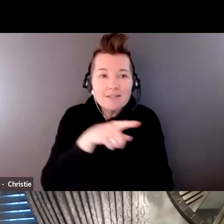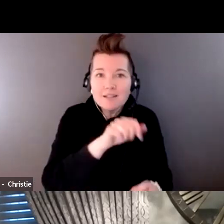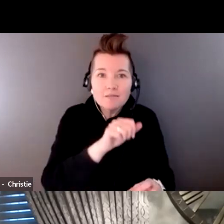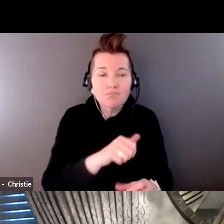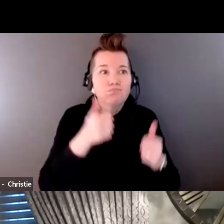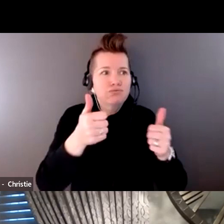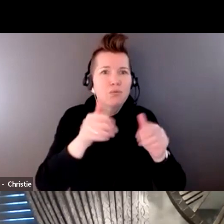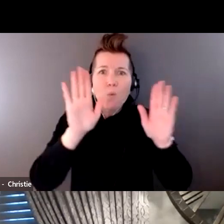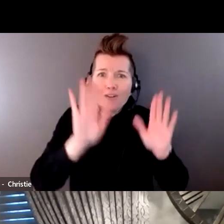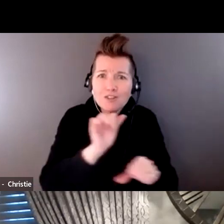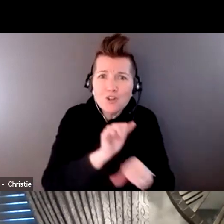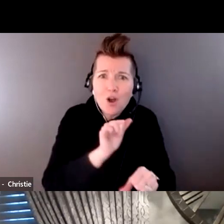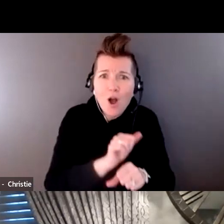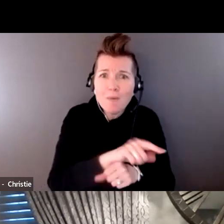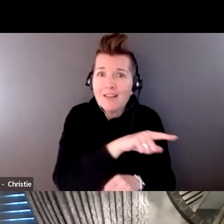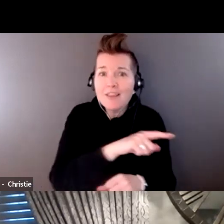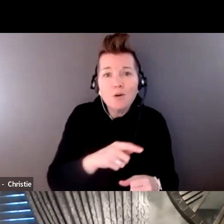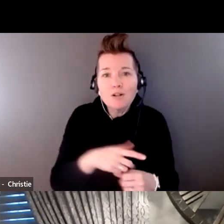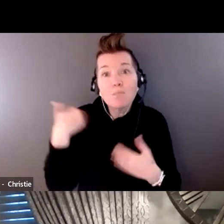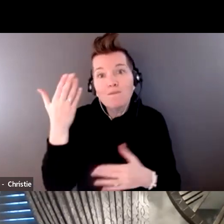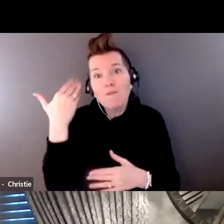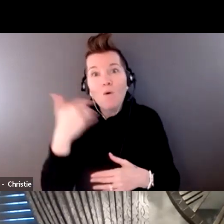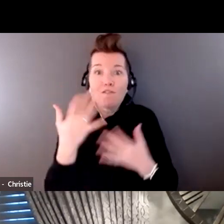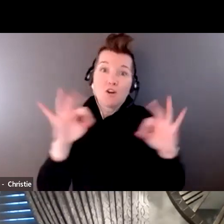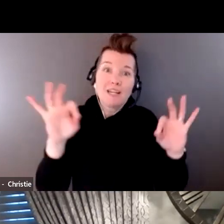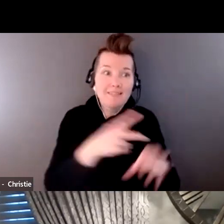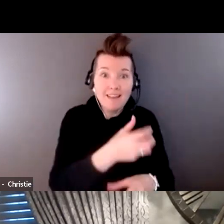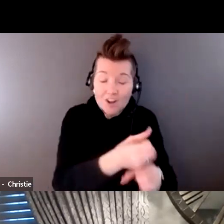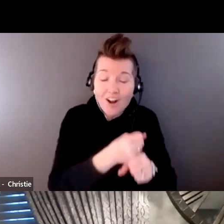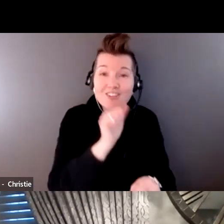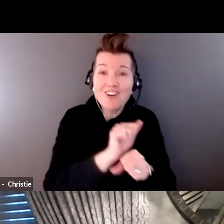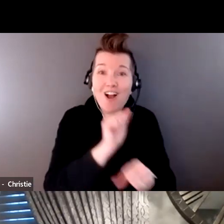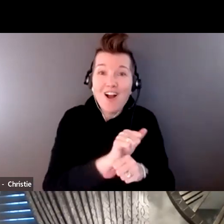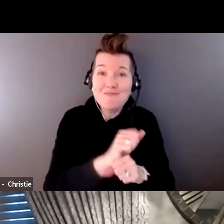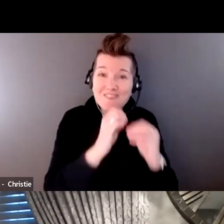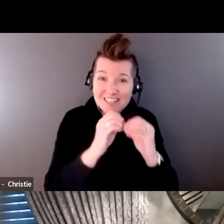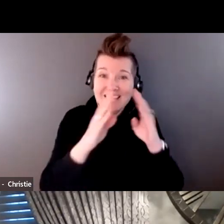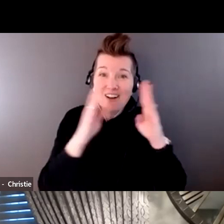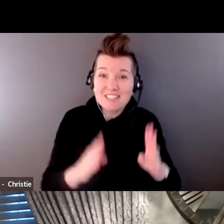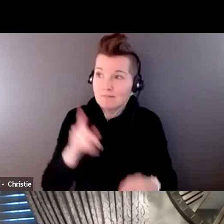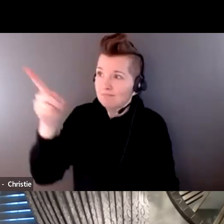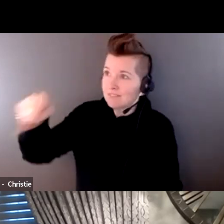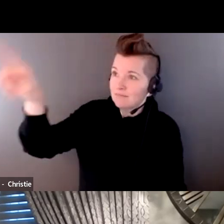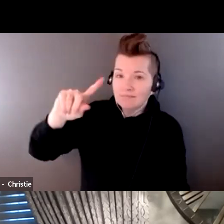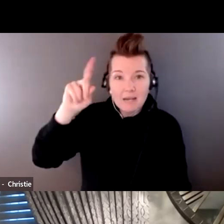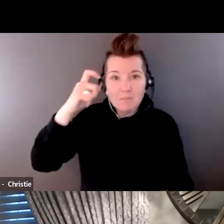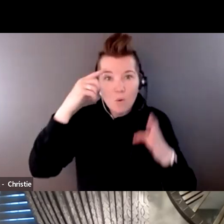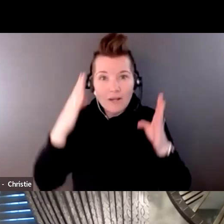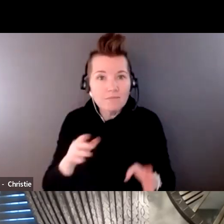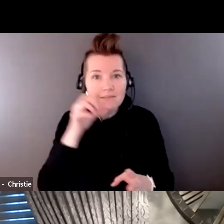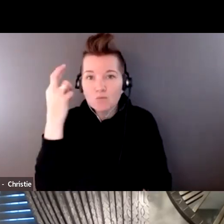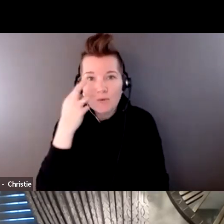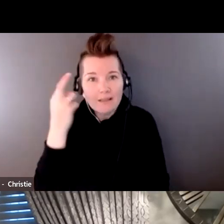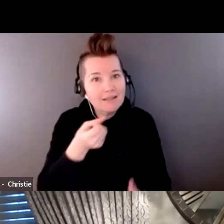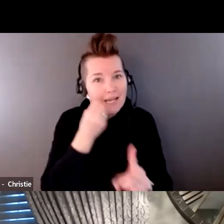doing it for free to help out and kind of build that. So that was one of the big things I think the employer didn't realize. The big impact they were having wasn't just